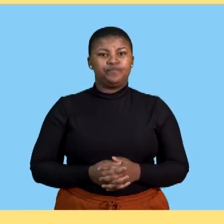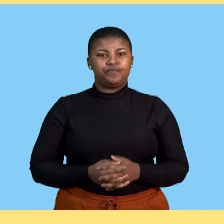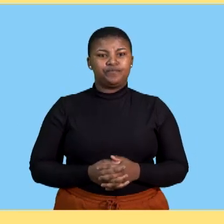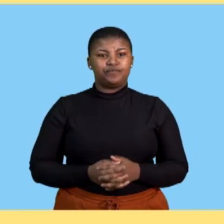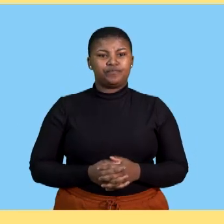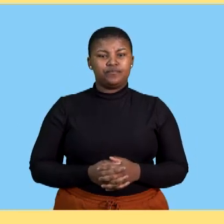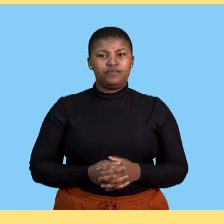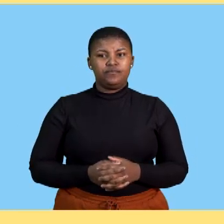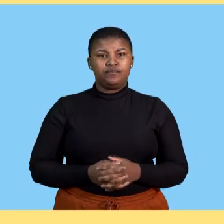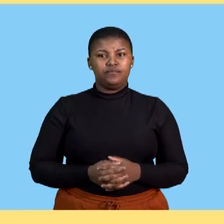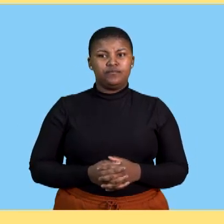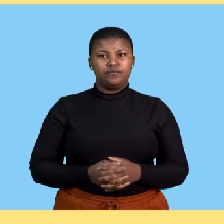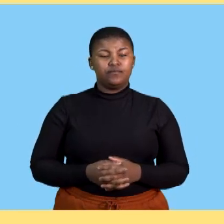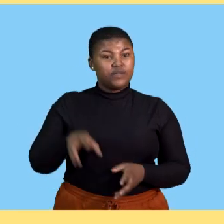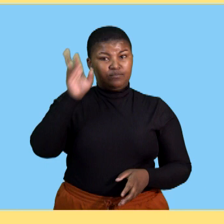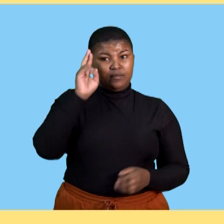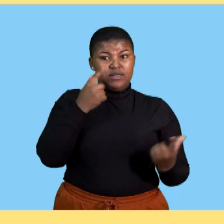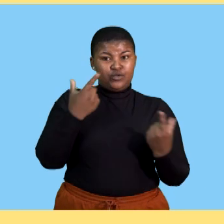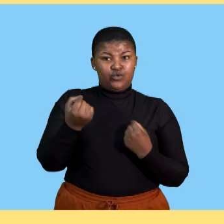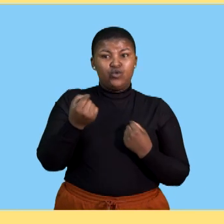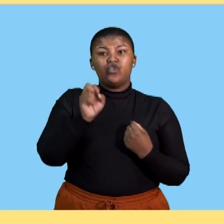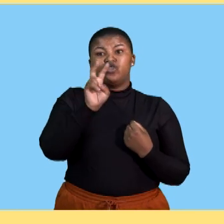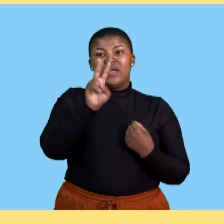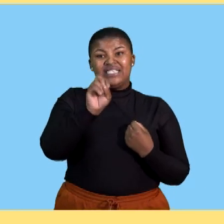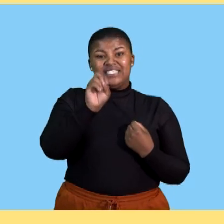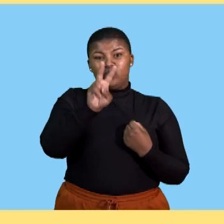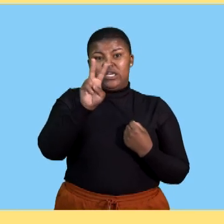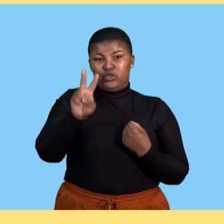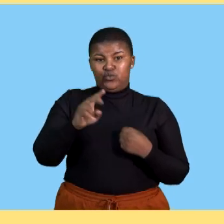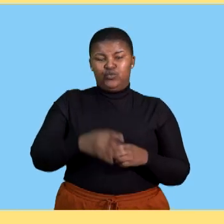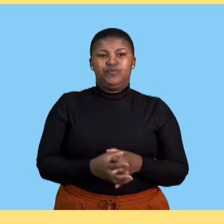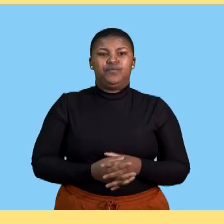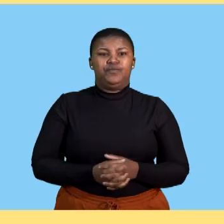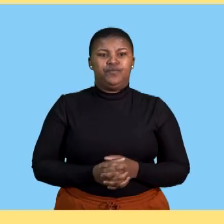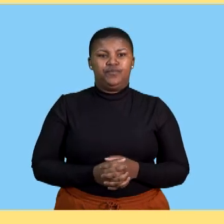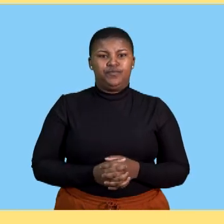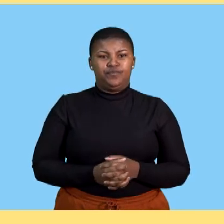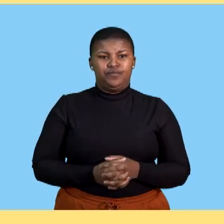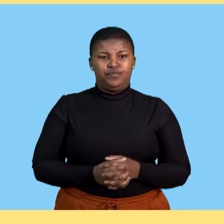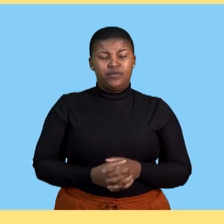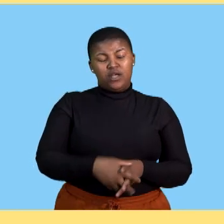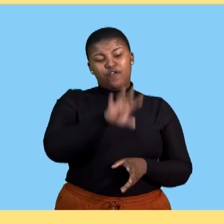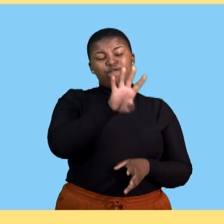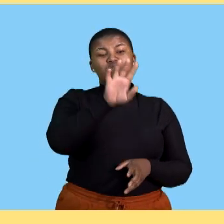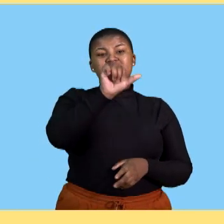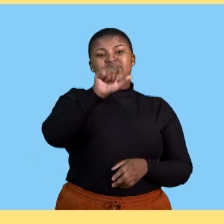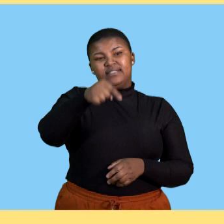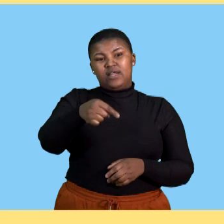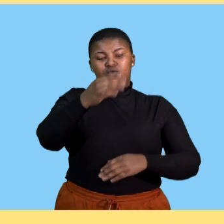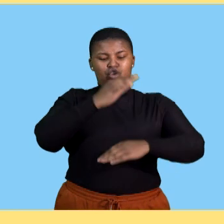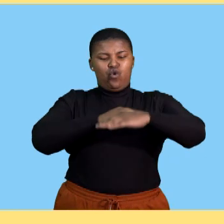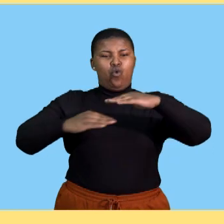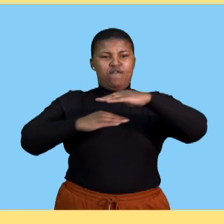46,000. Here is my 46,000. Remember, we are in 2022. So I take my gross profit, then I say